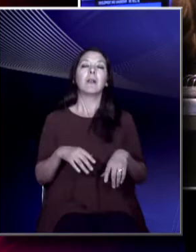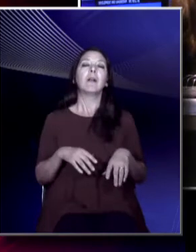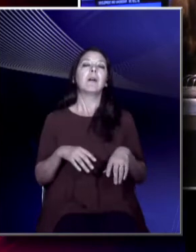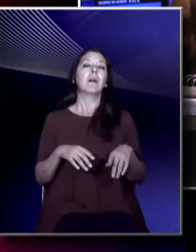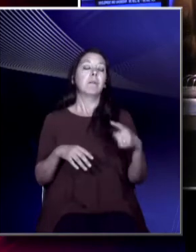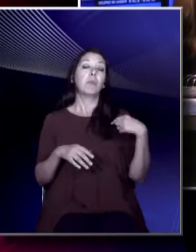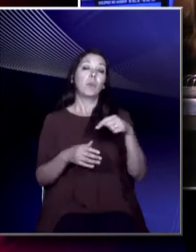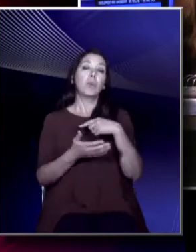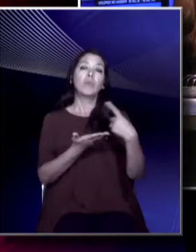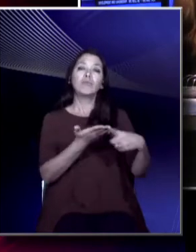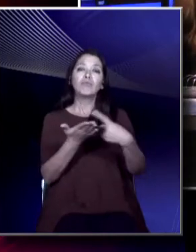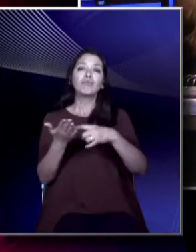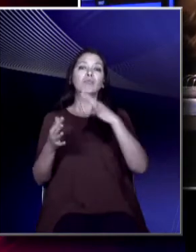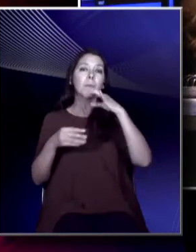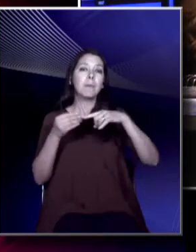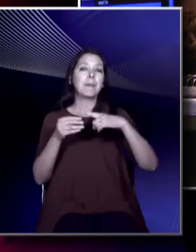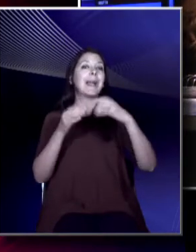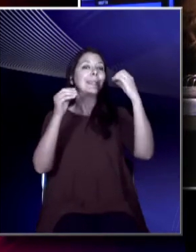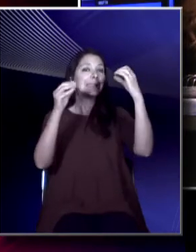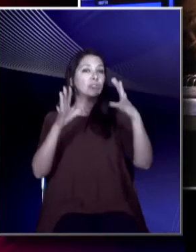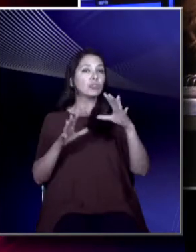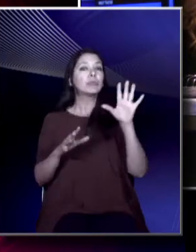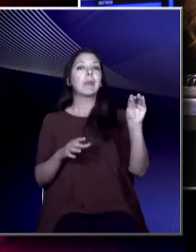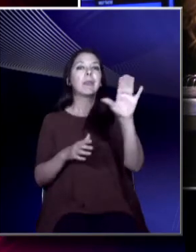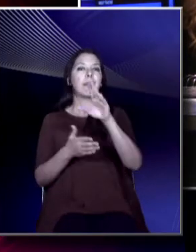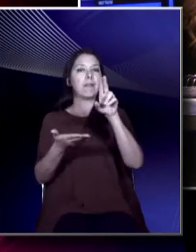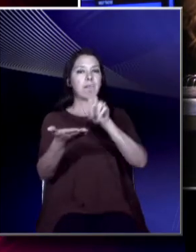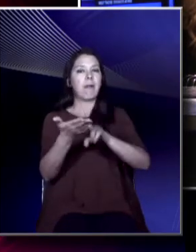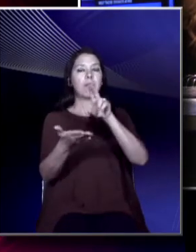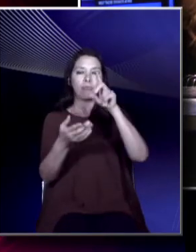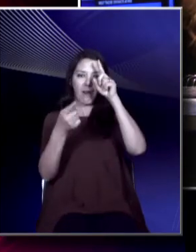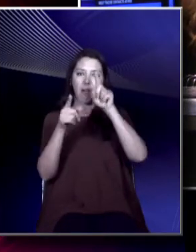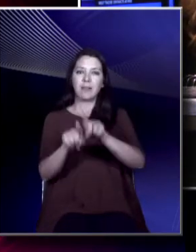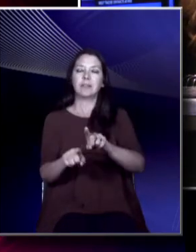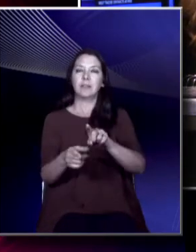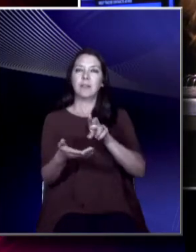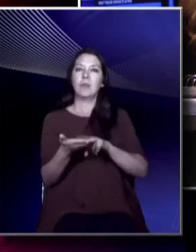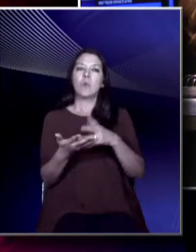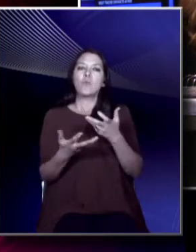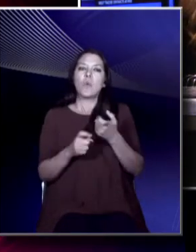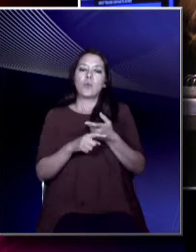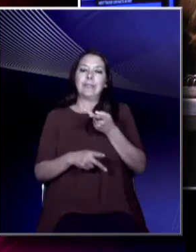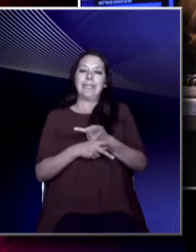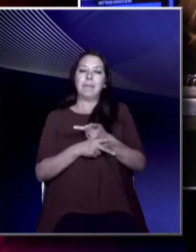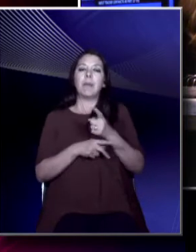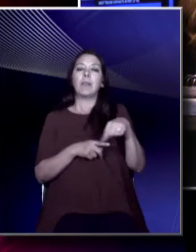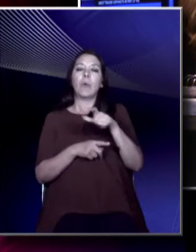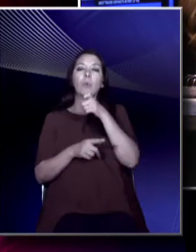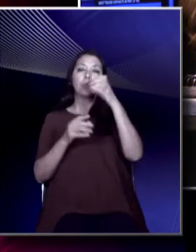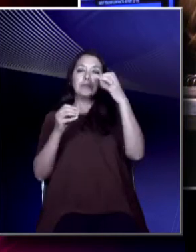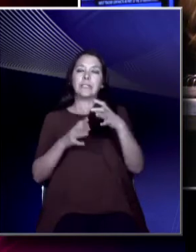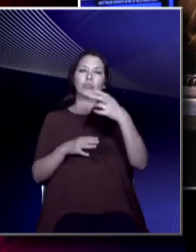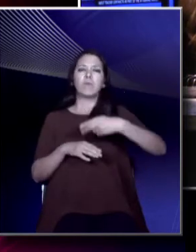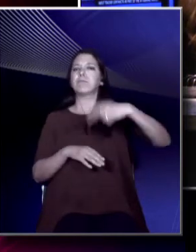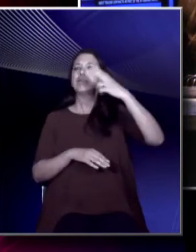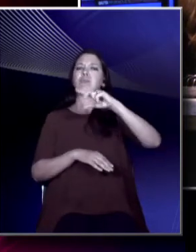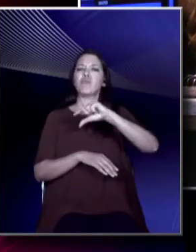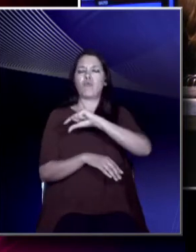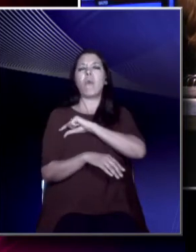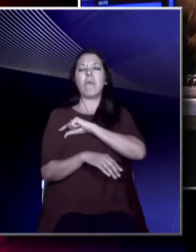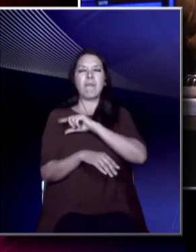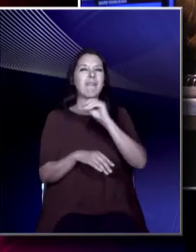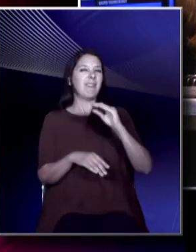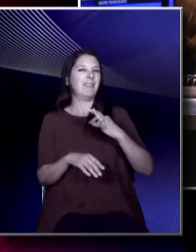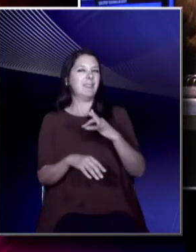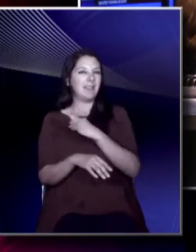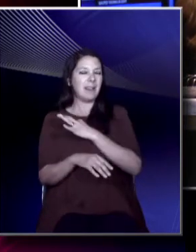about teachers' contract as part of retaining highly qualified teachers on staff. And then,